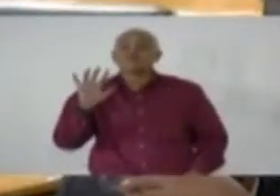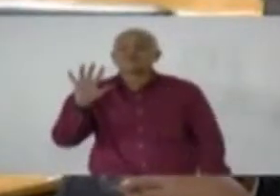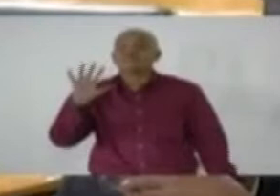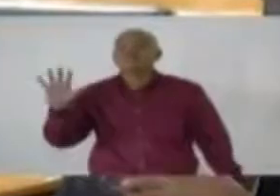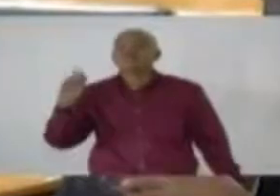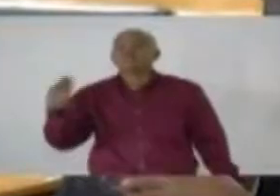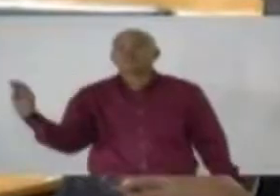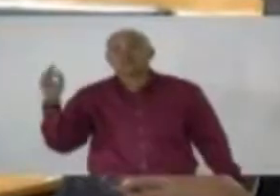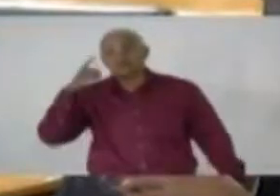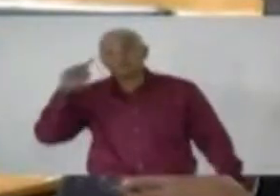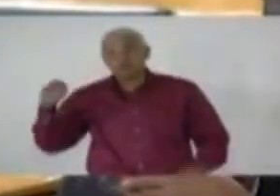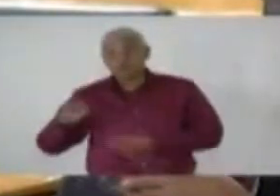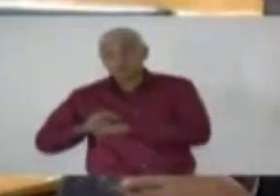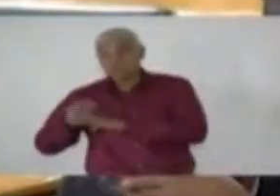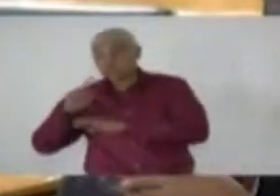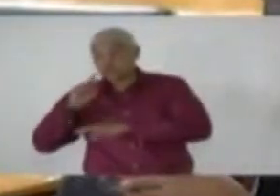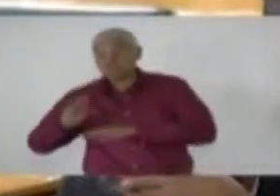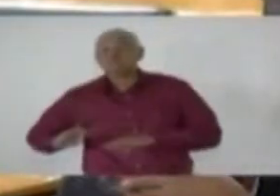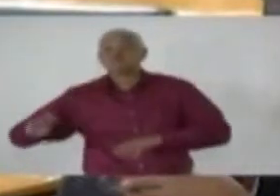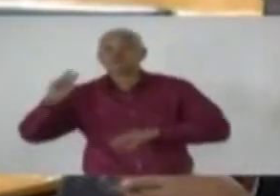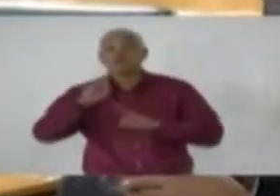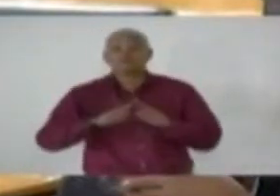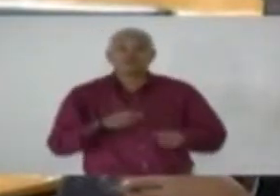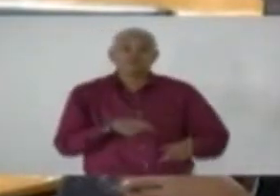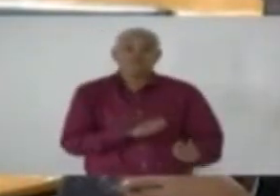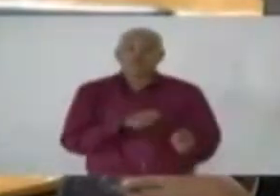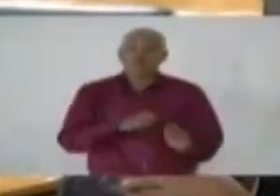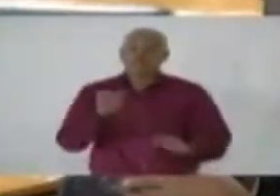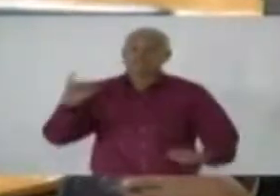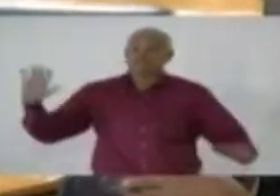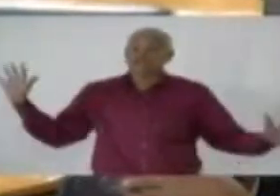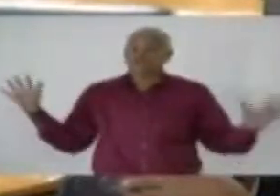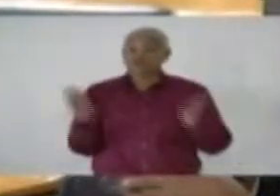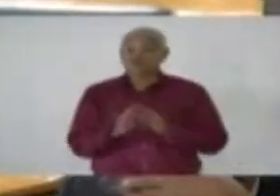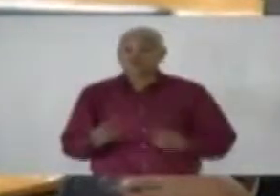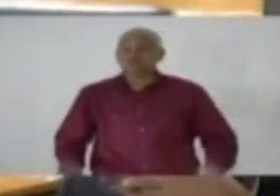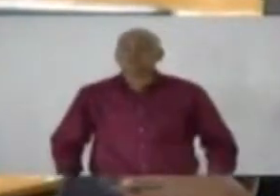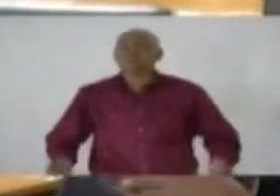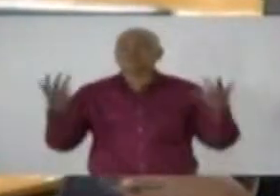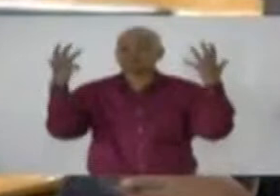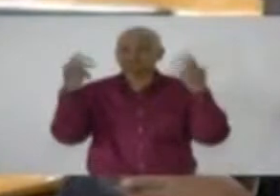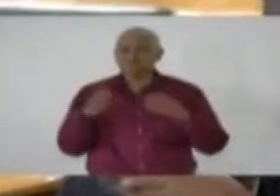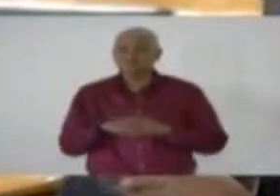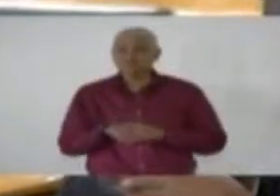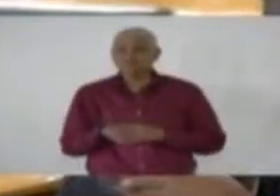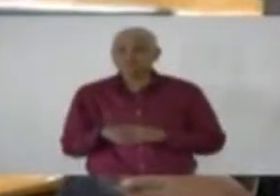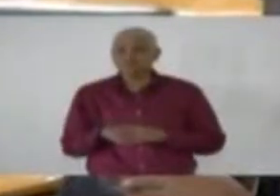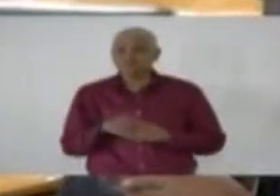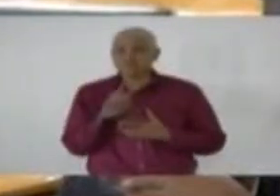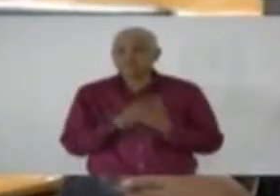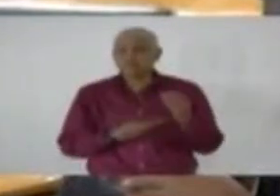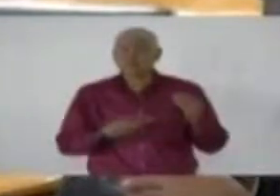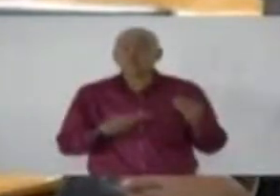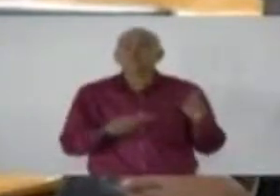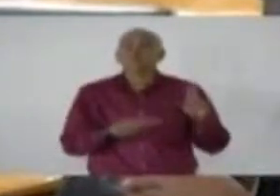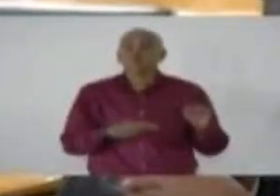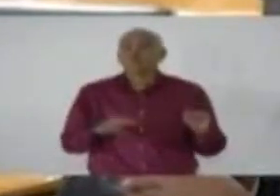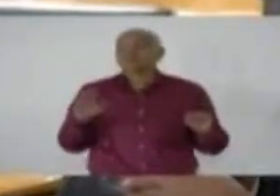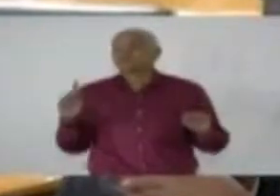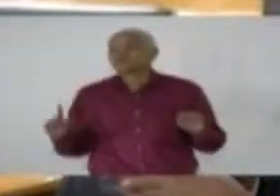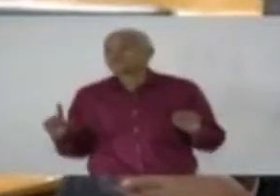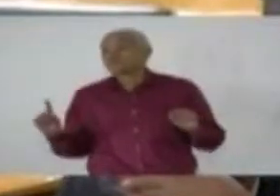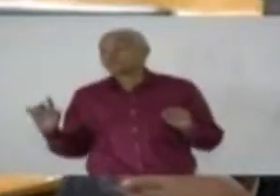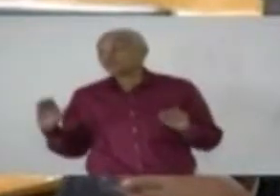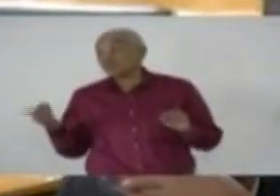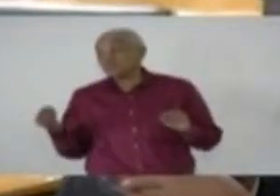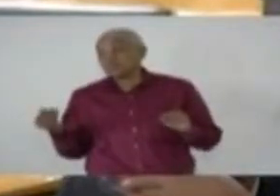$251.55 million for the Ministry of Transport and Mining. That total amount, in both currencies, Mr. President, recommended